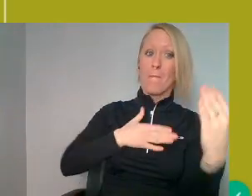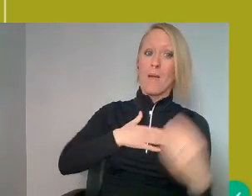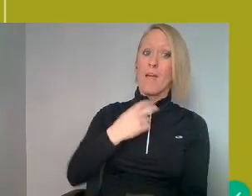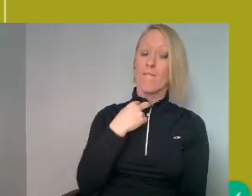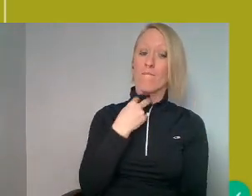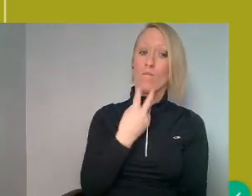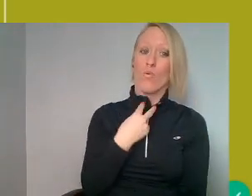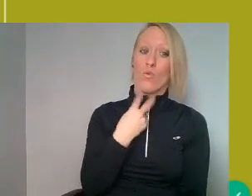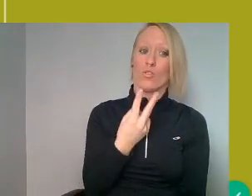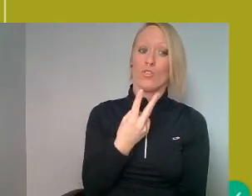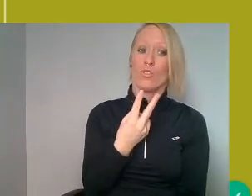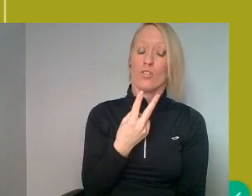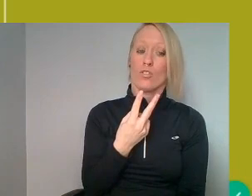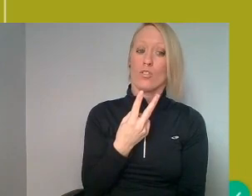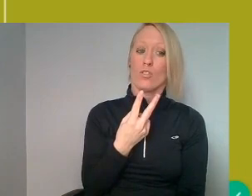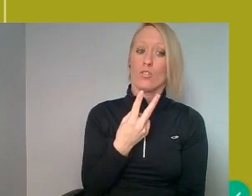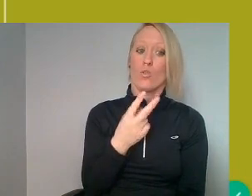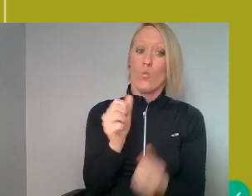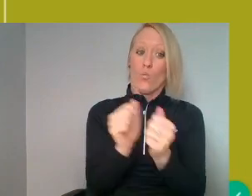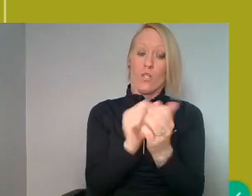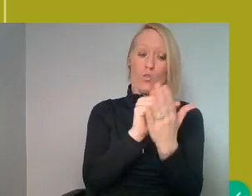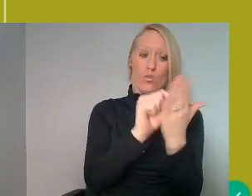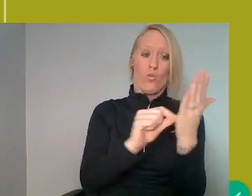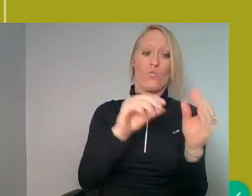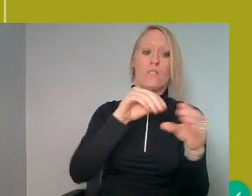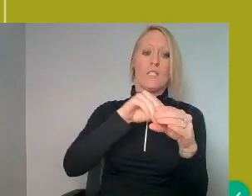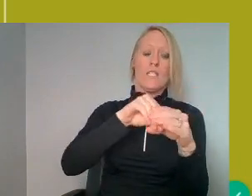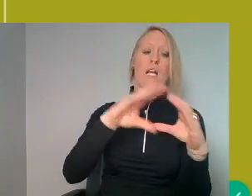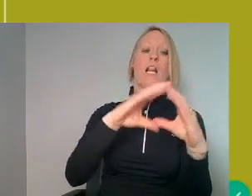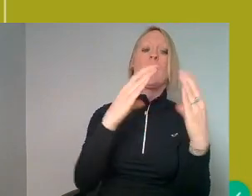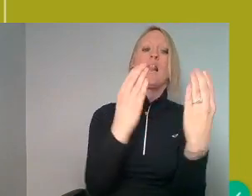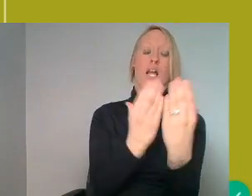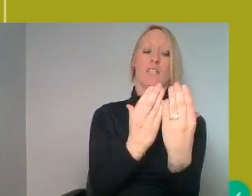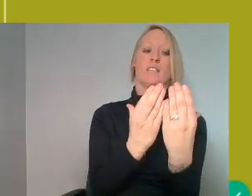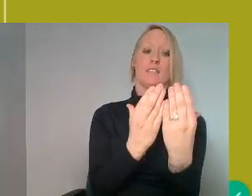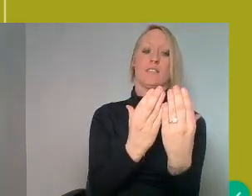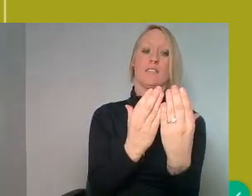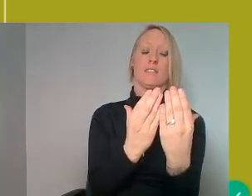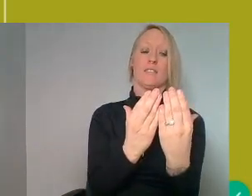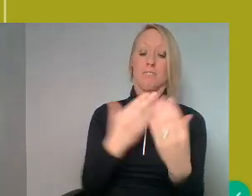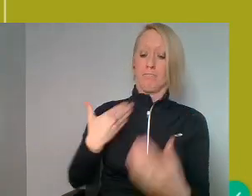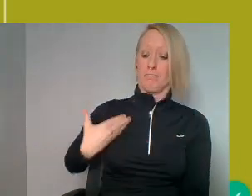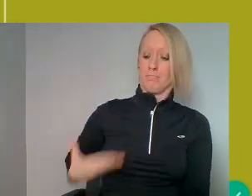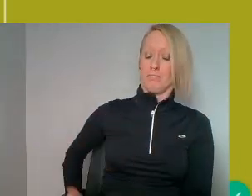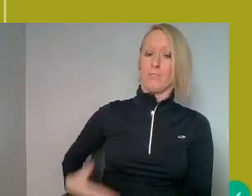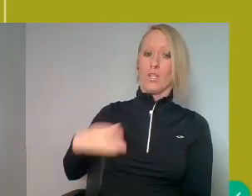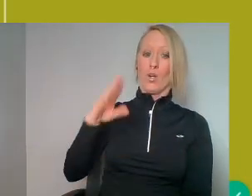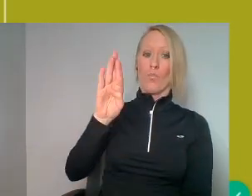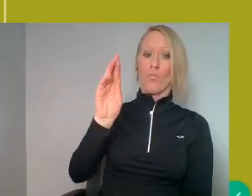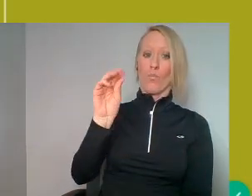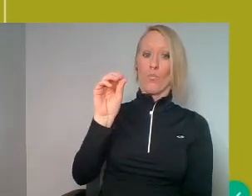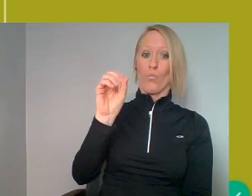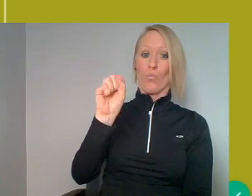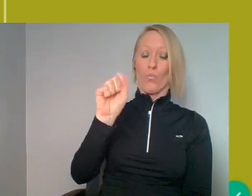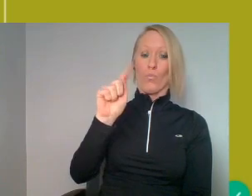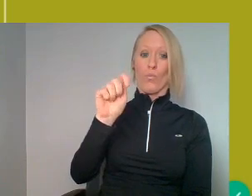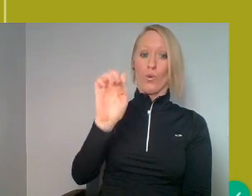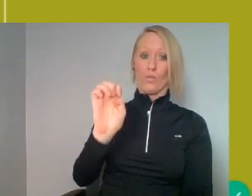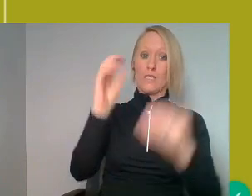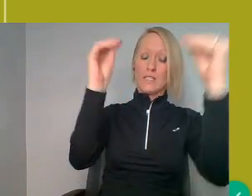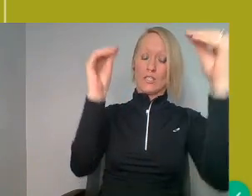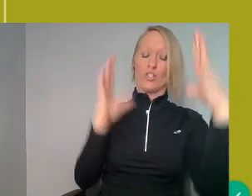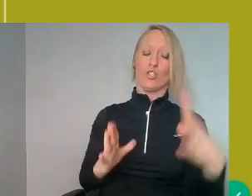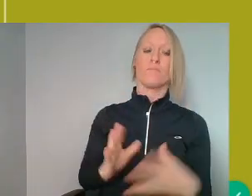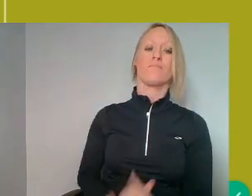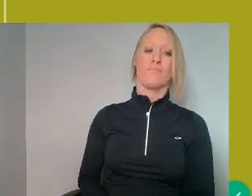we would normally do in class. So we're going to see how this goes. Hopefully it's not too boring, and you always have the option